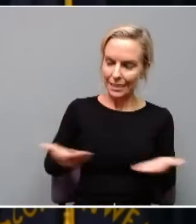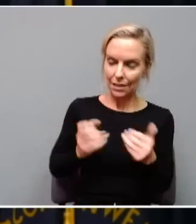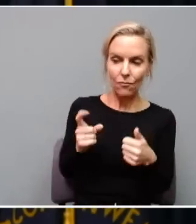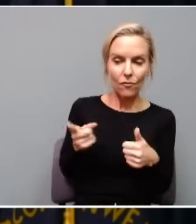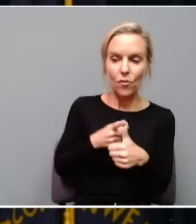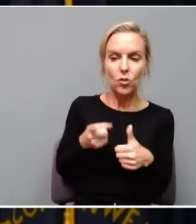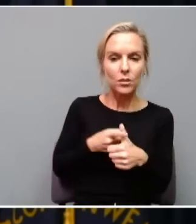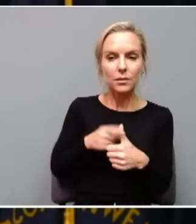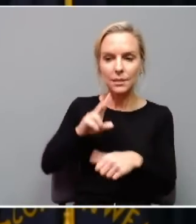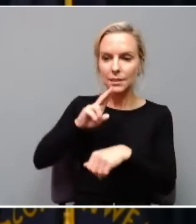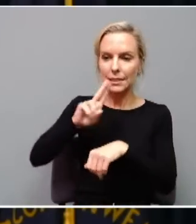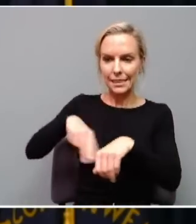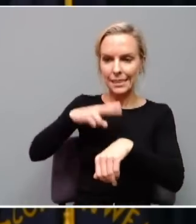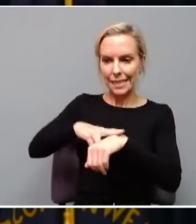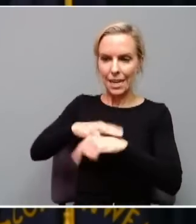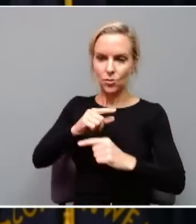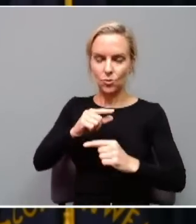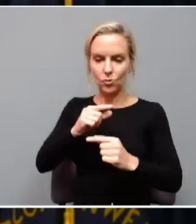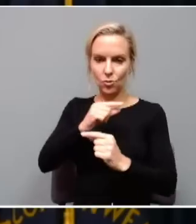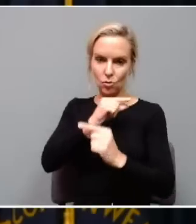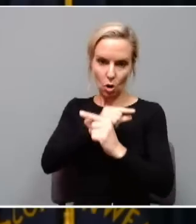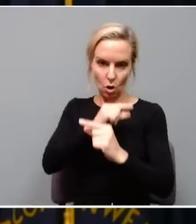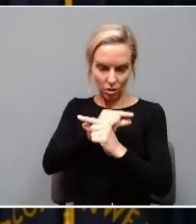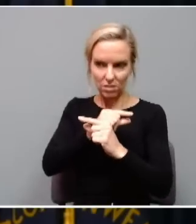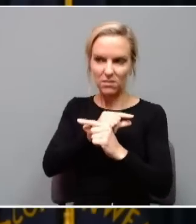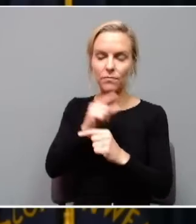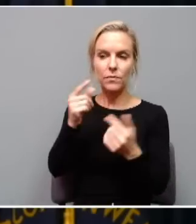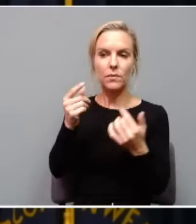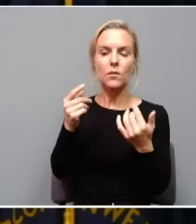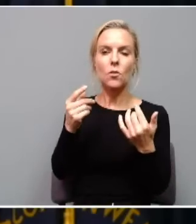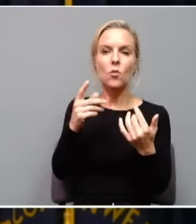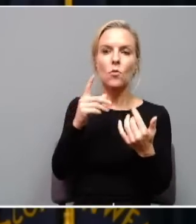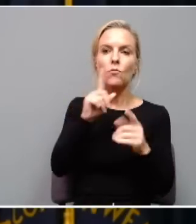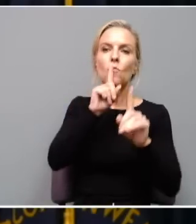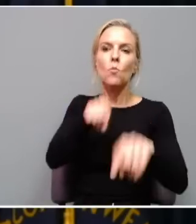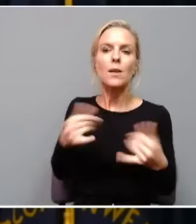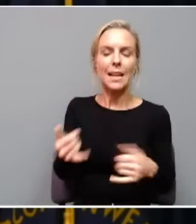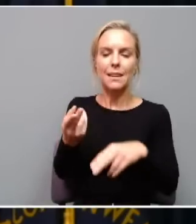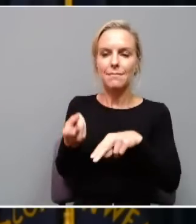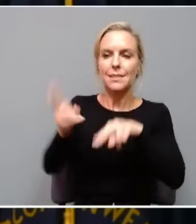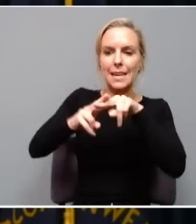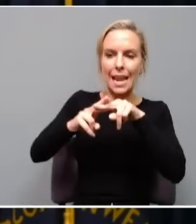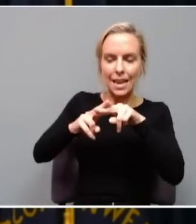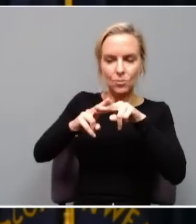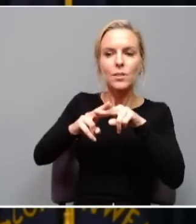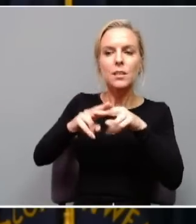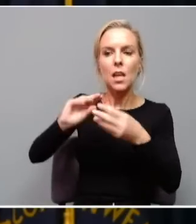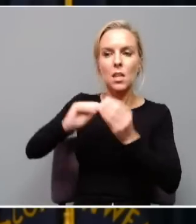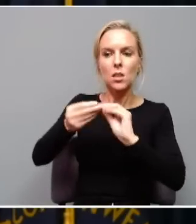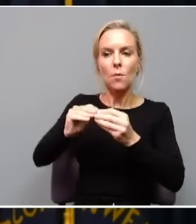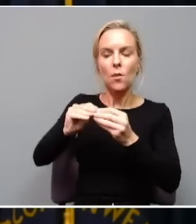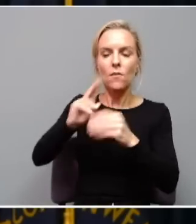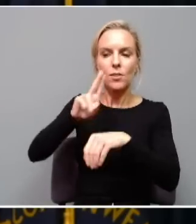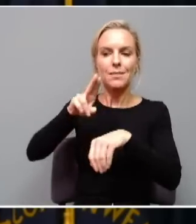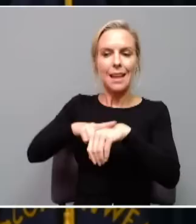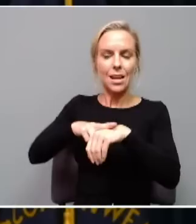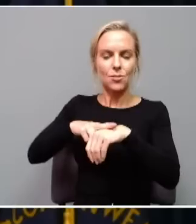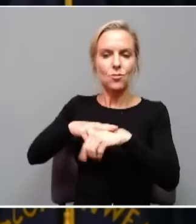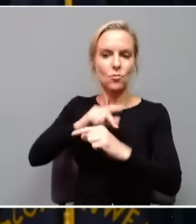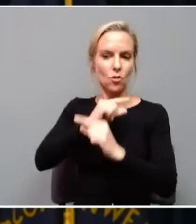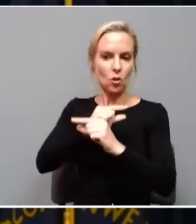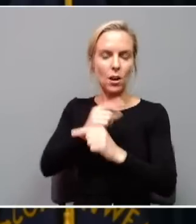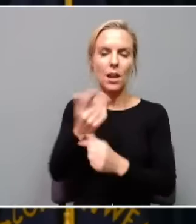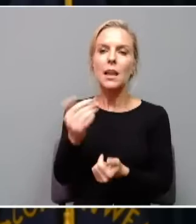National Guard, and today I'm reporting we have now increased our National Guard presence. We have now deployed 505